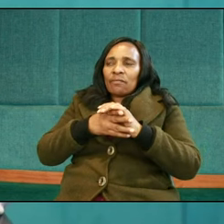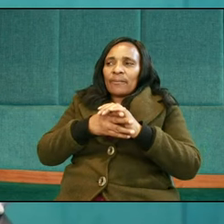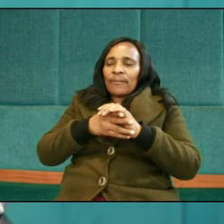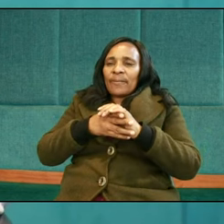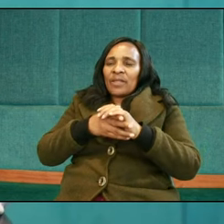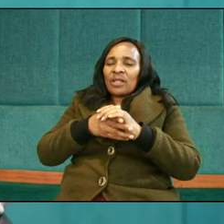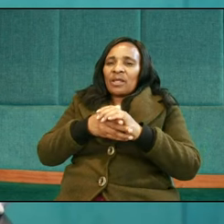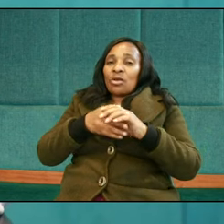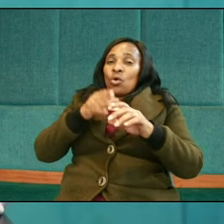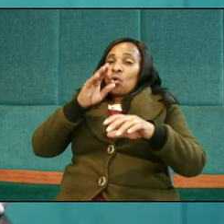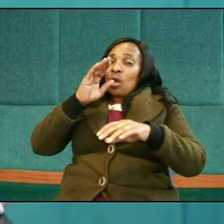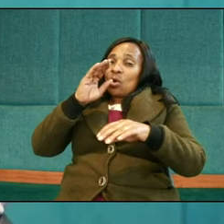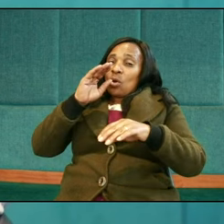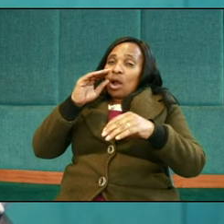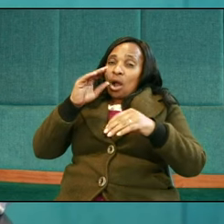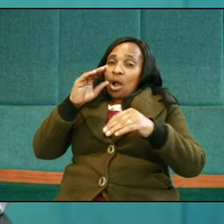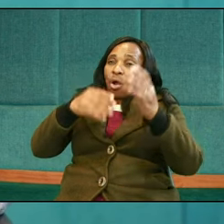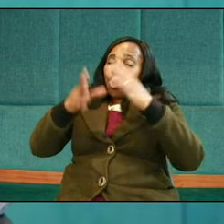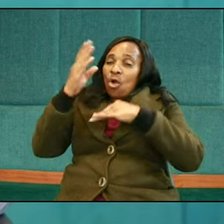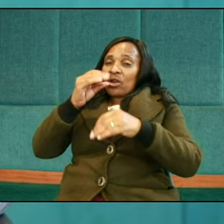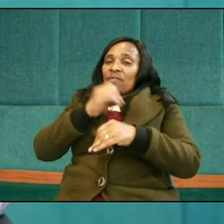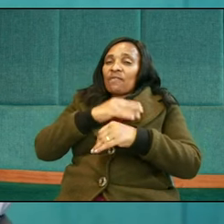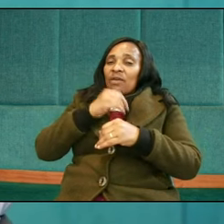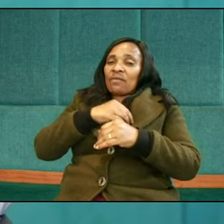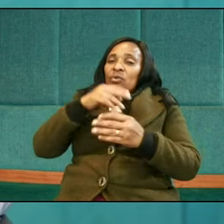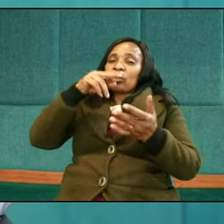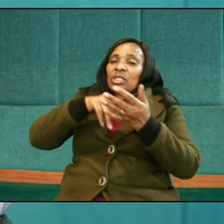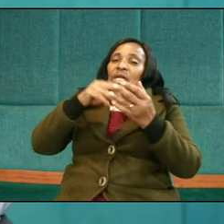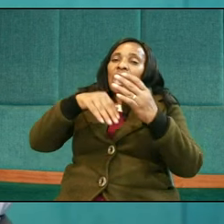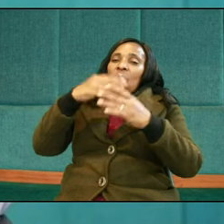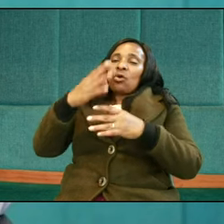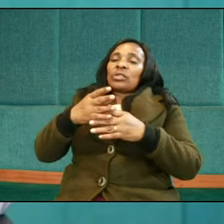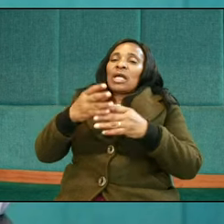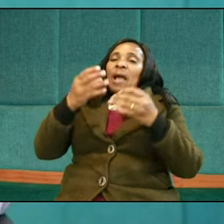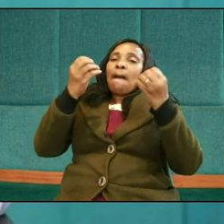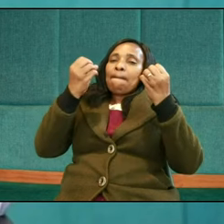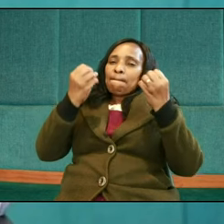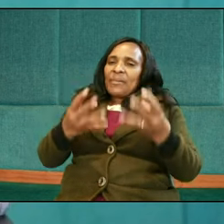if you are a God-fearing, you stand out among